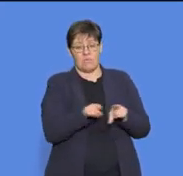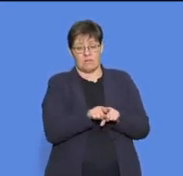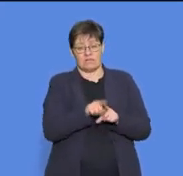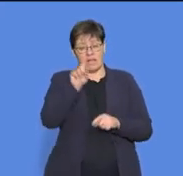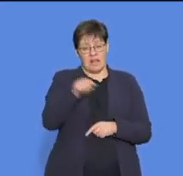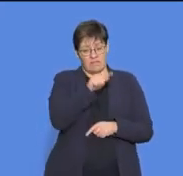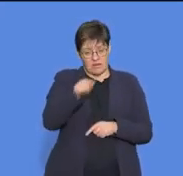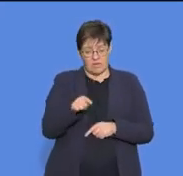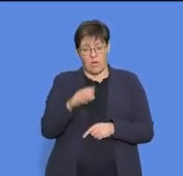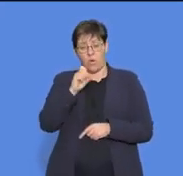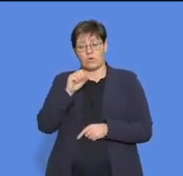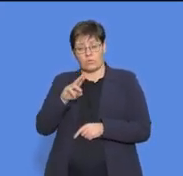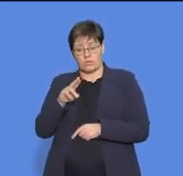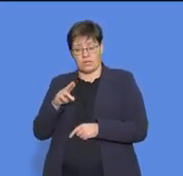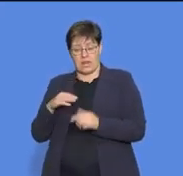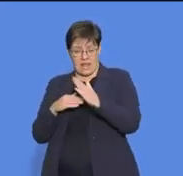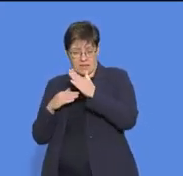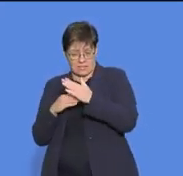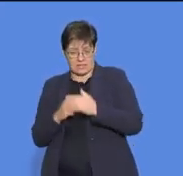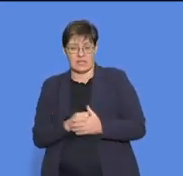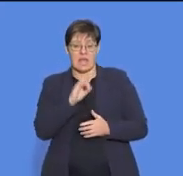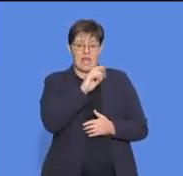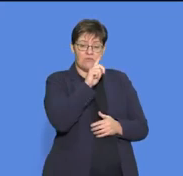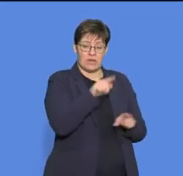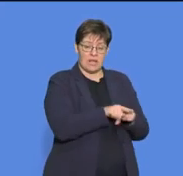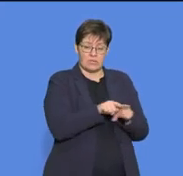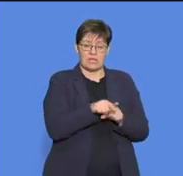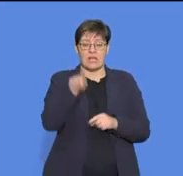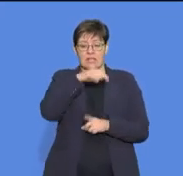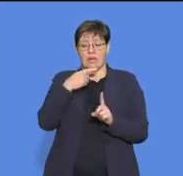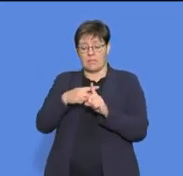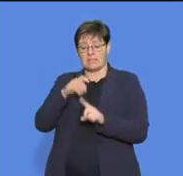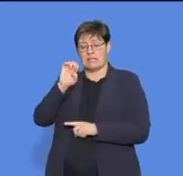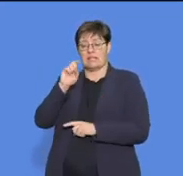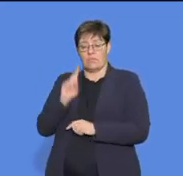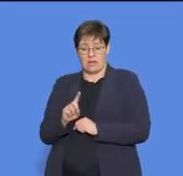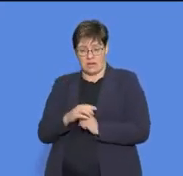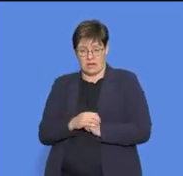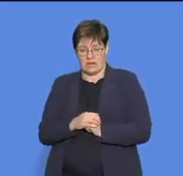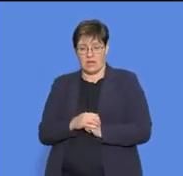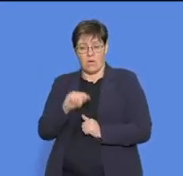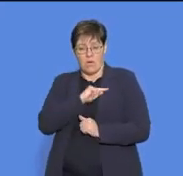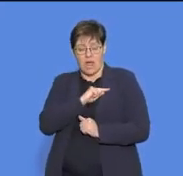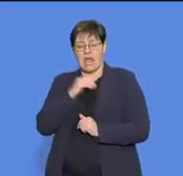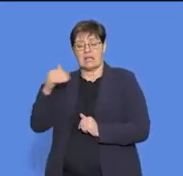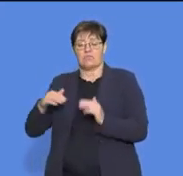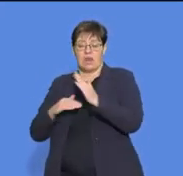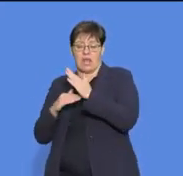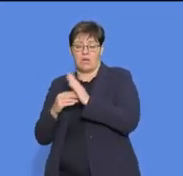So remember we said F1 is equal to alpha because it's corresponding angles. Okay, and F1 is equal to theta